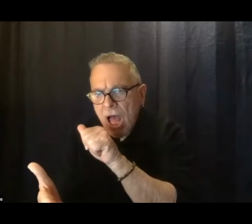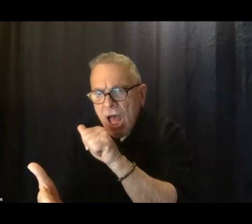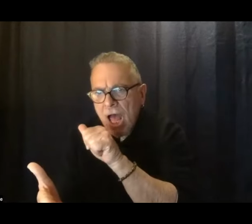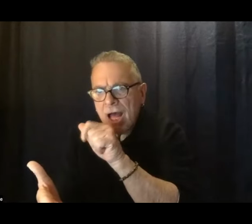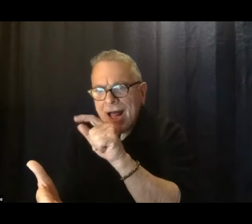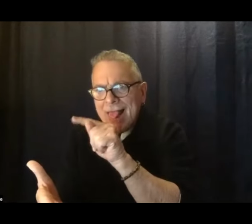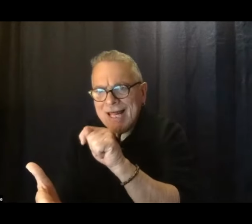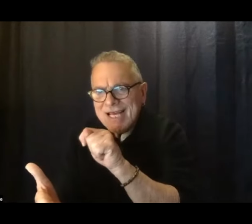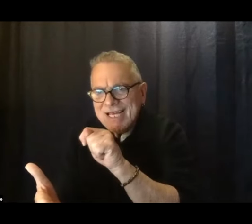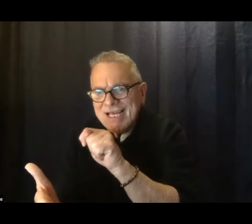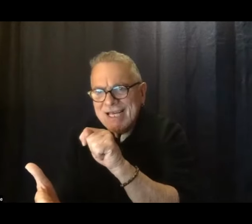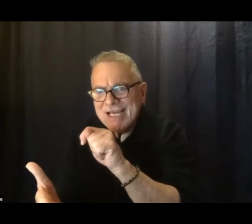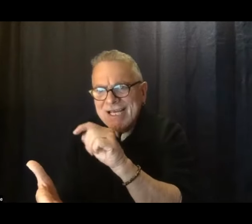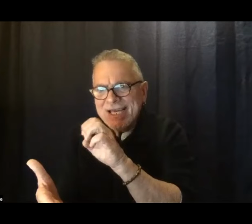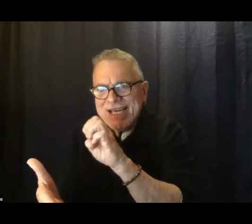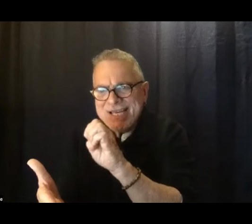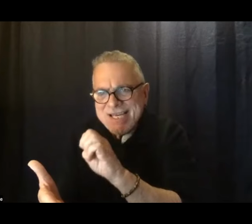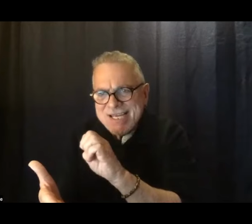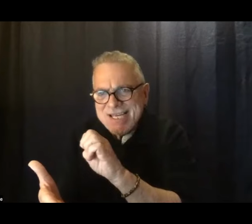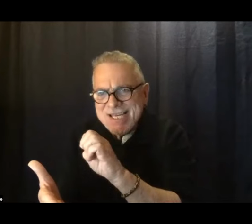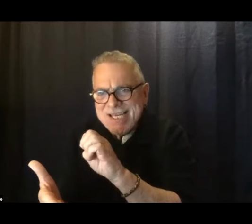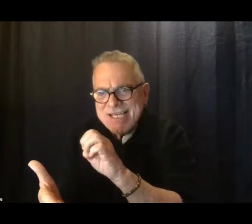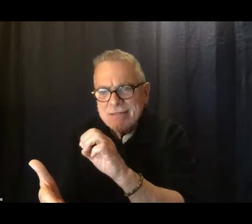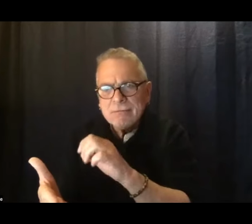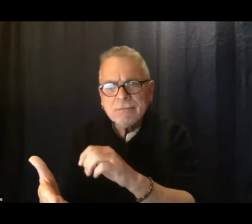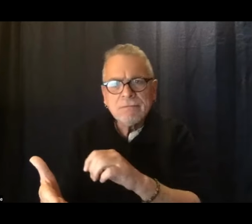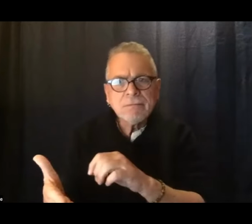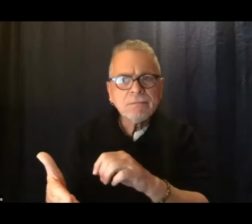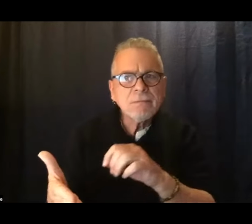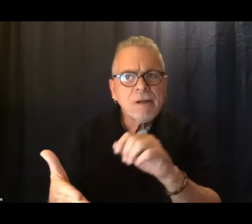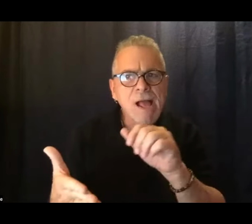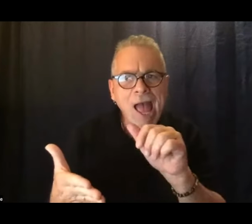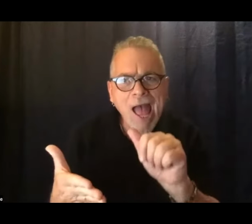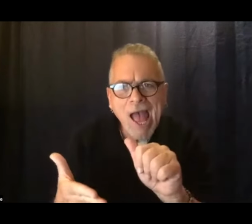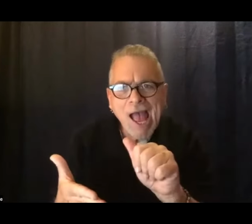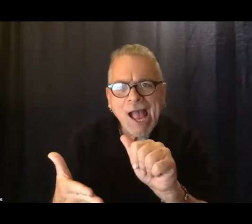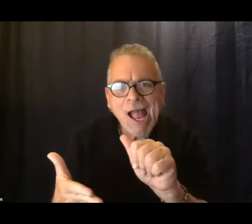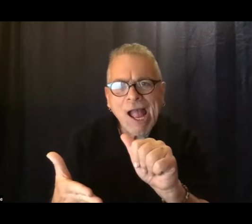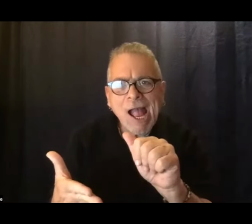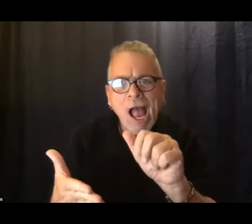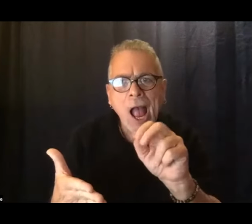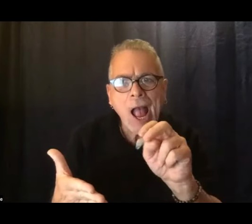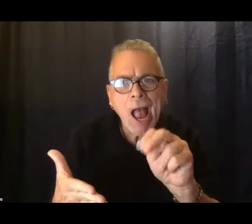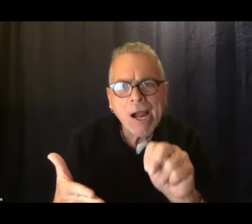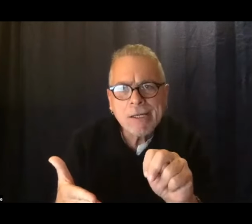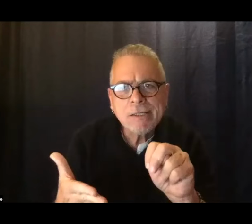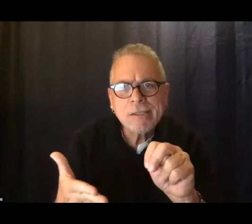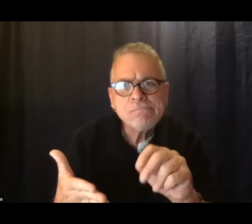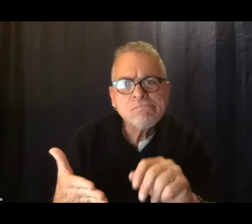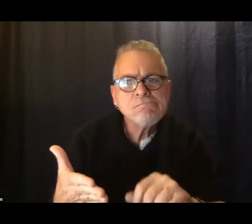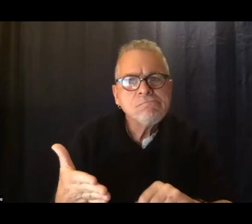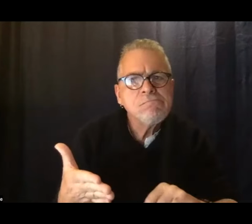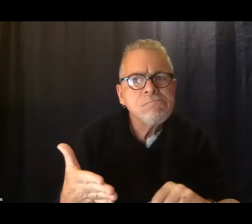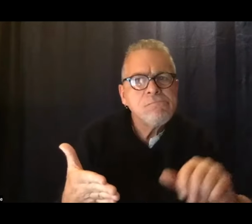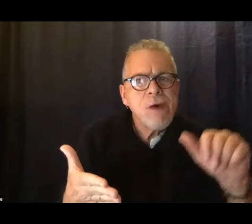do you typically scan it or do you look at every single letter? A, T, E,